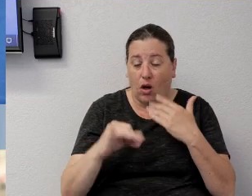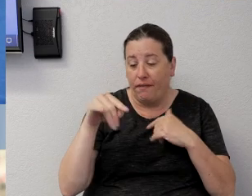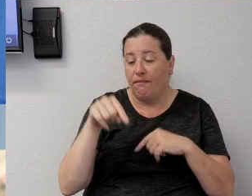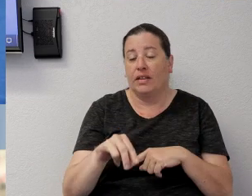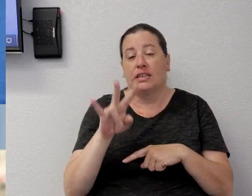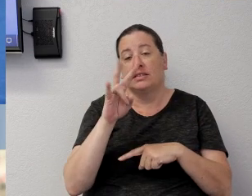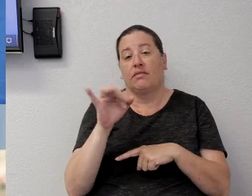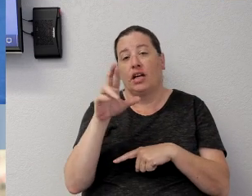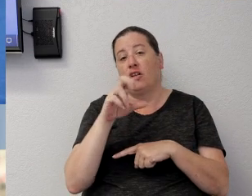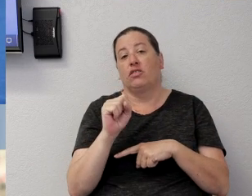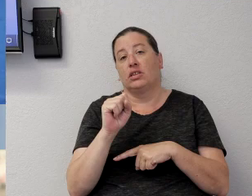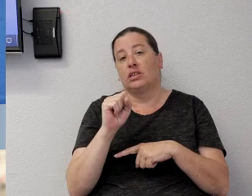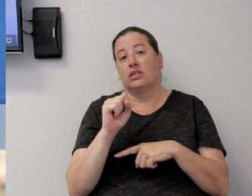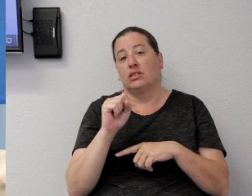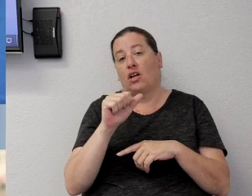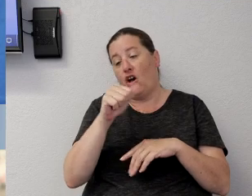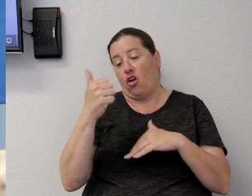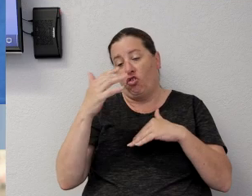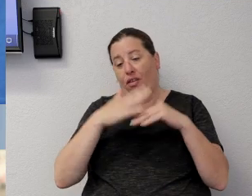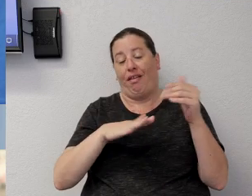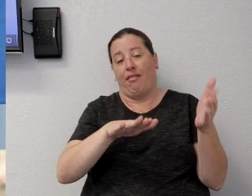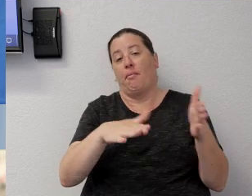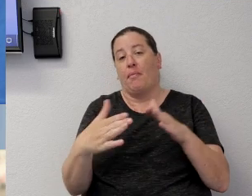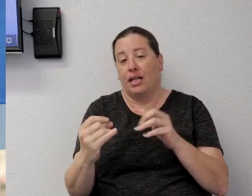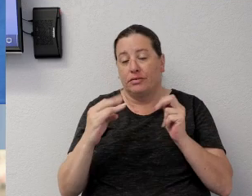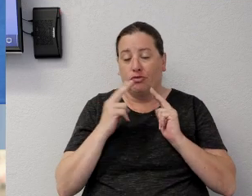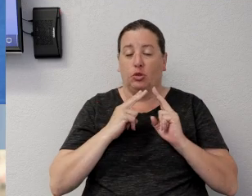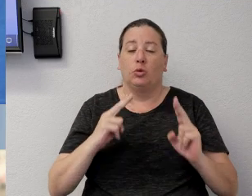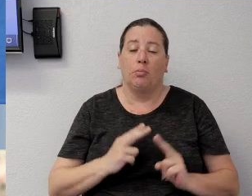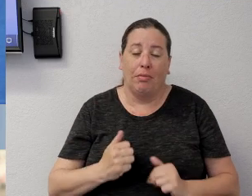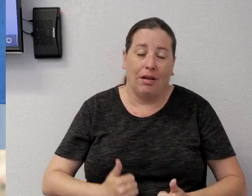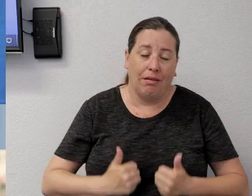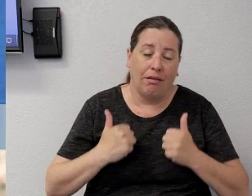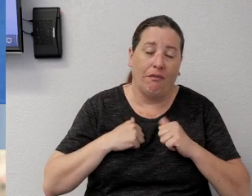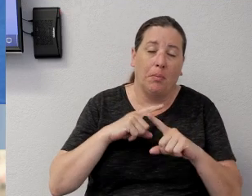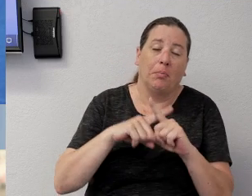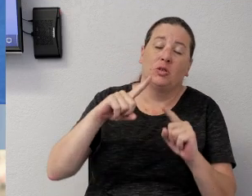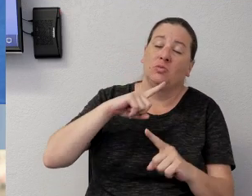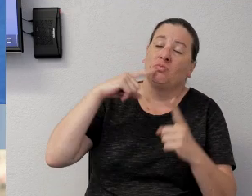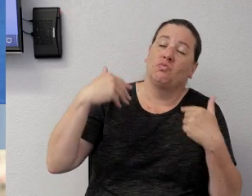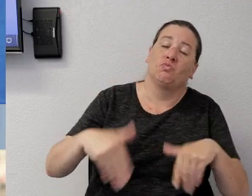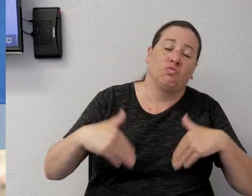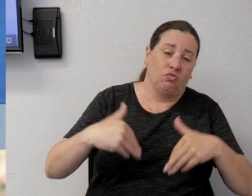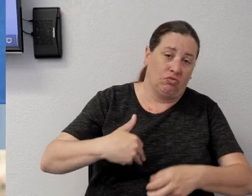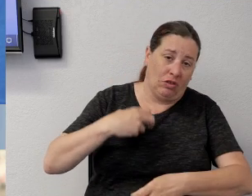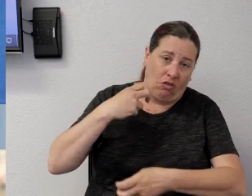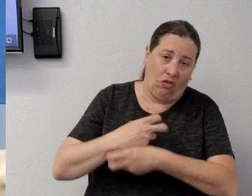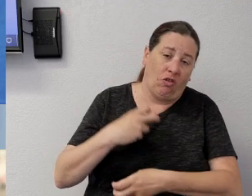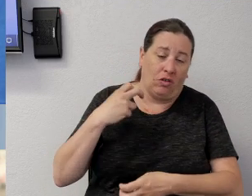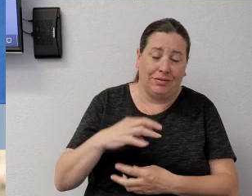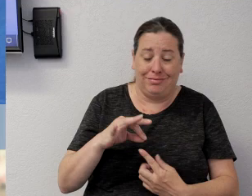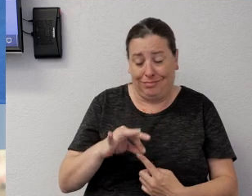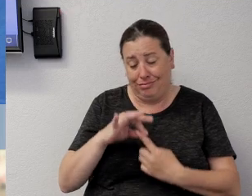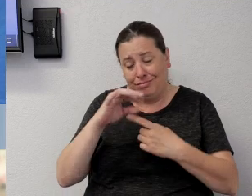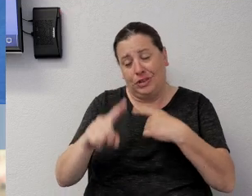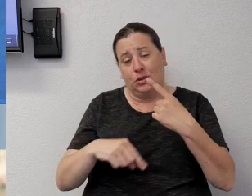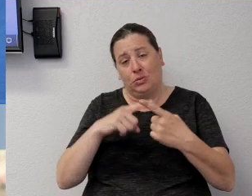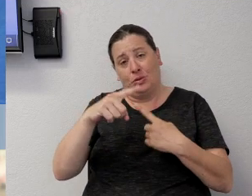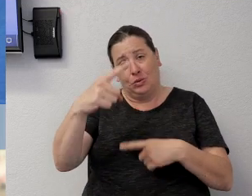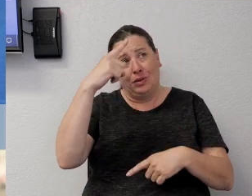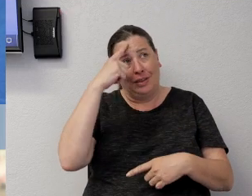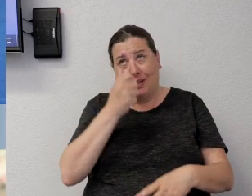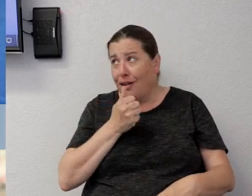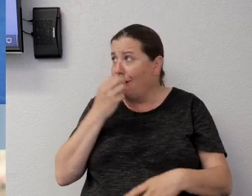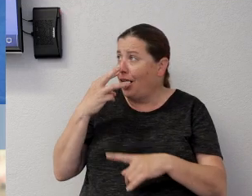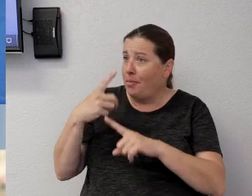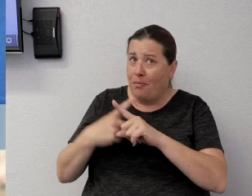than the passing of human life. But it's been really hard. And especially when you think about just a couple months ago,